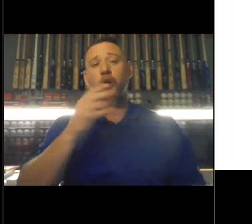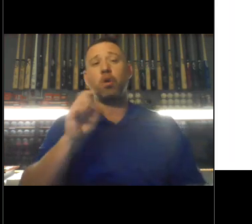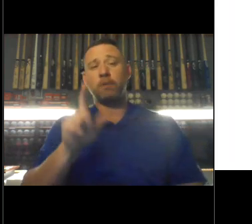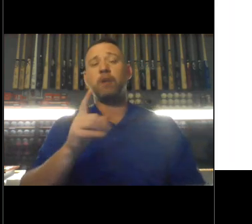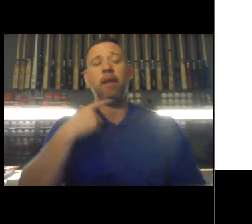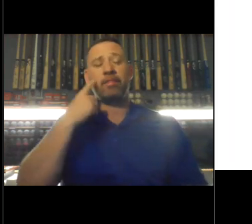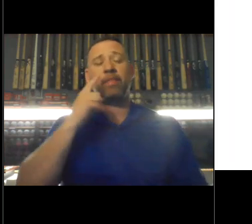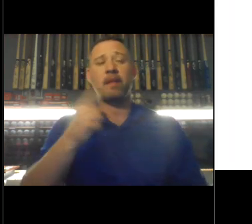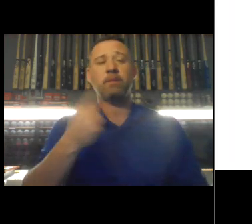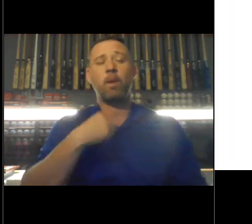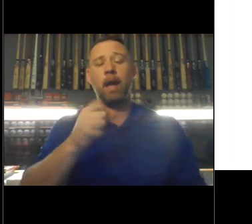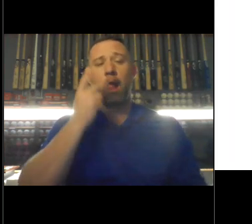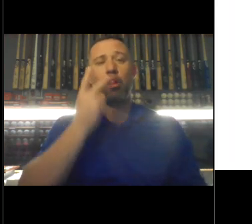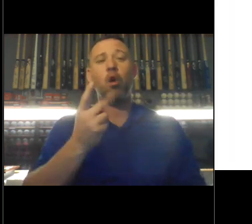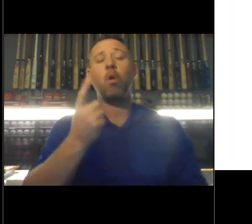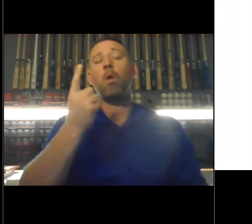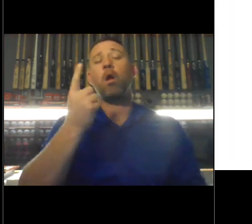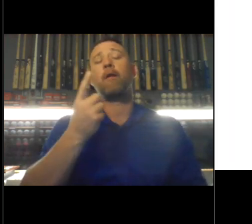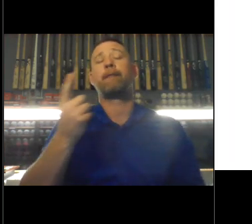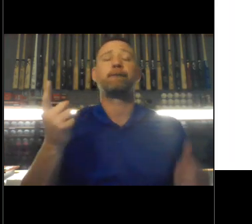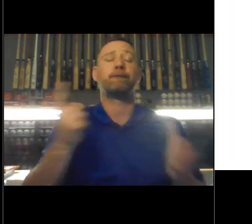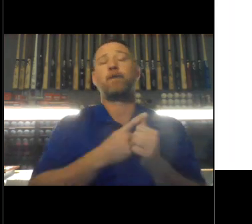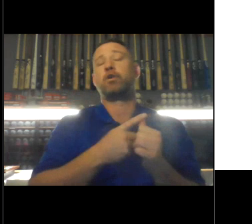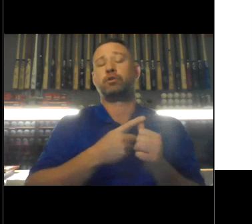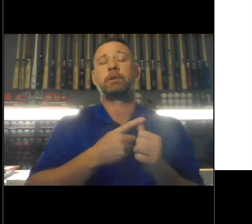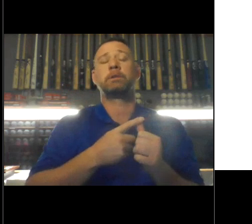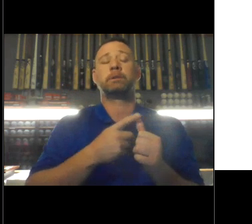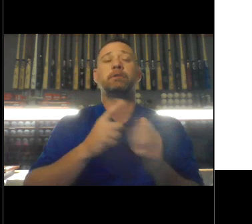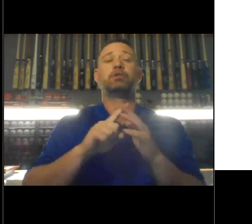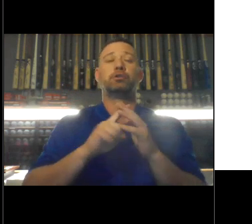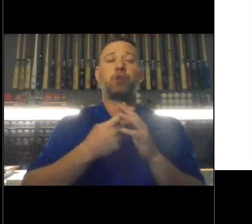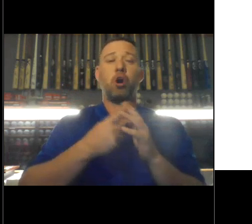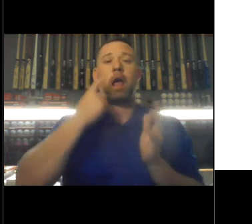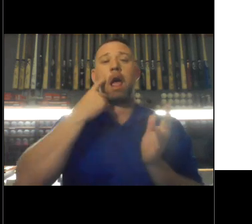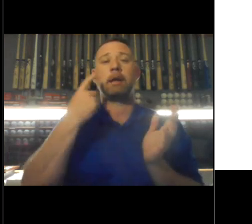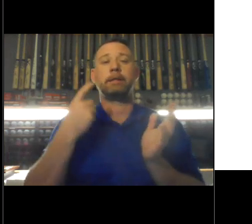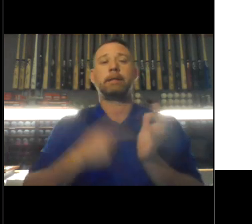at. One of the first steps that we did undertake is start identifying,